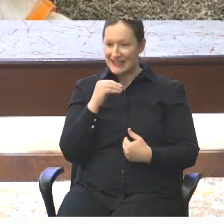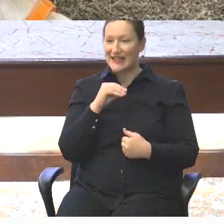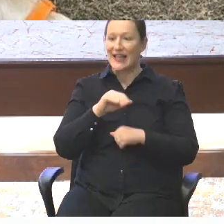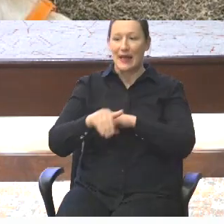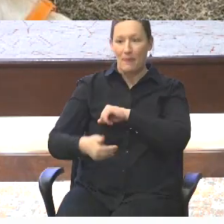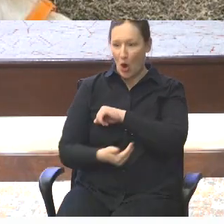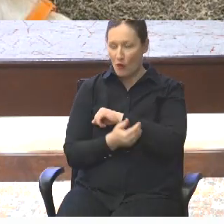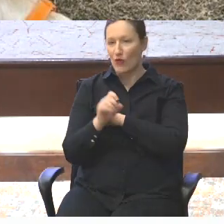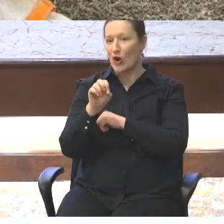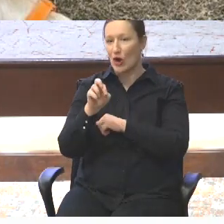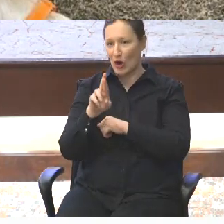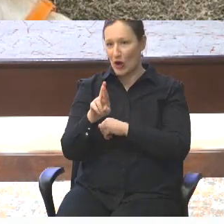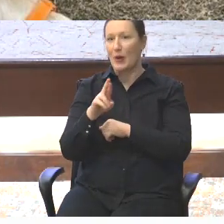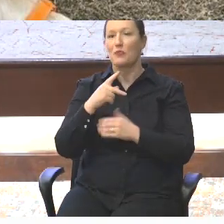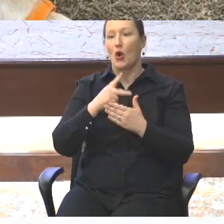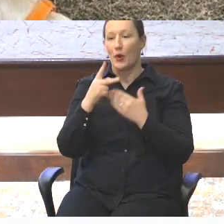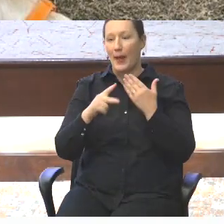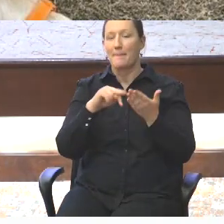animal does,